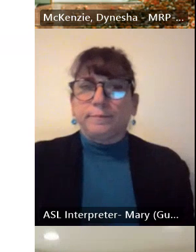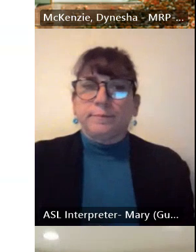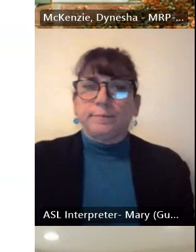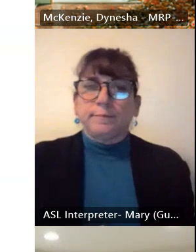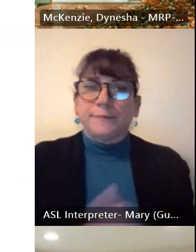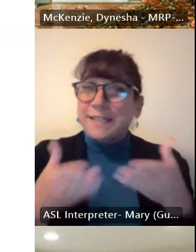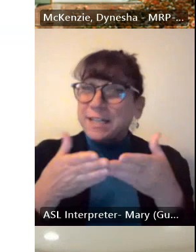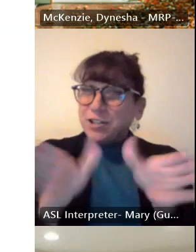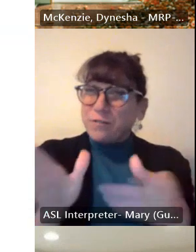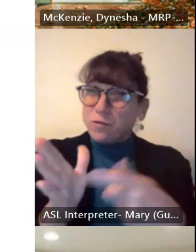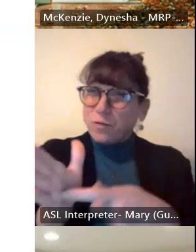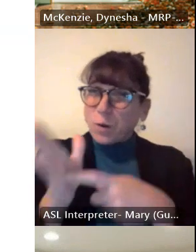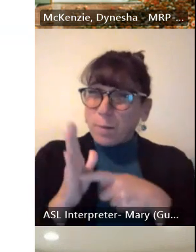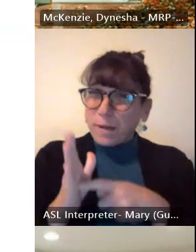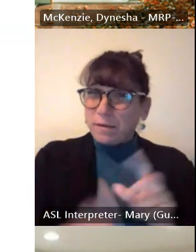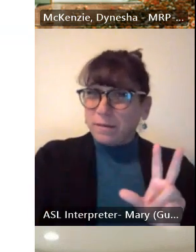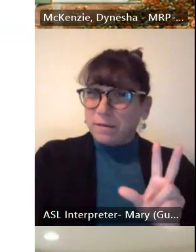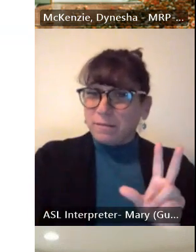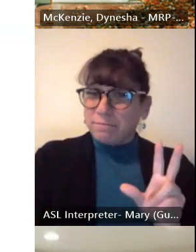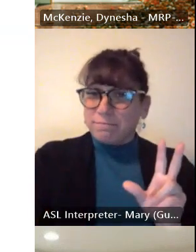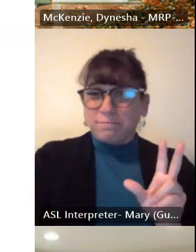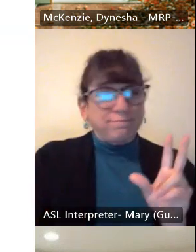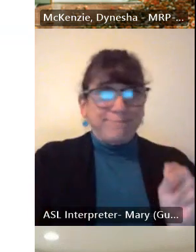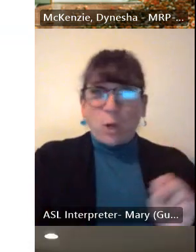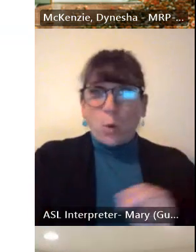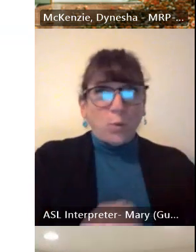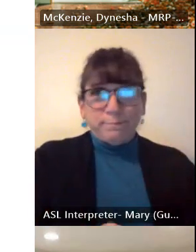General requirements. No.